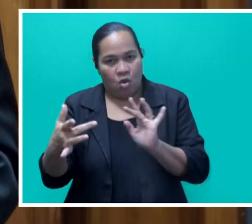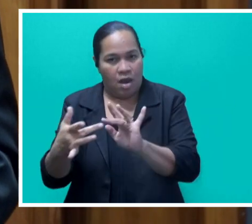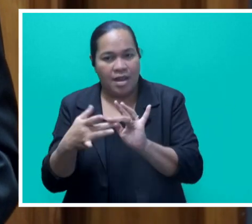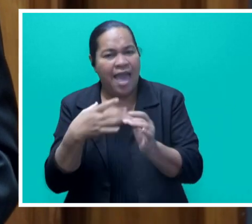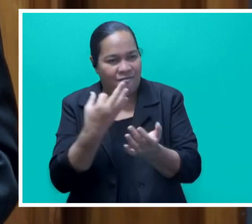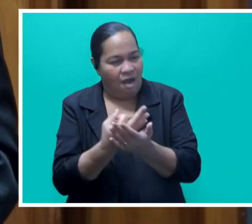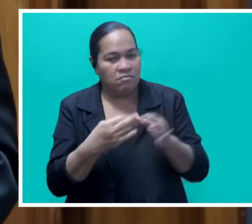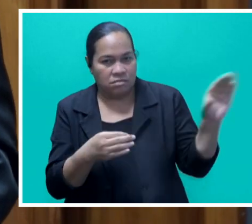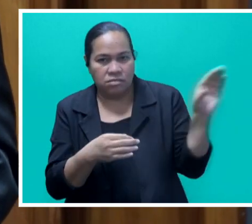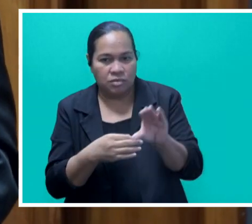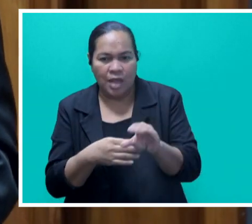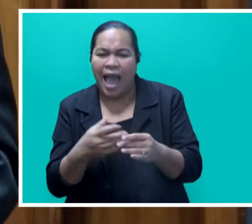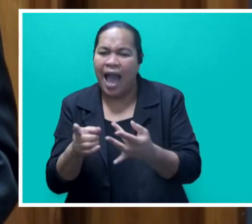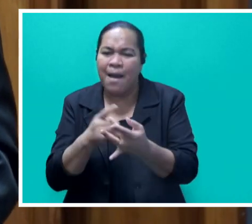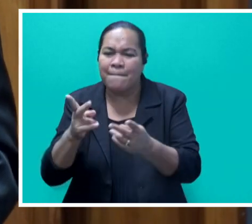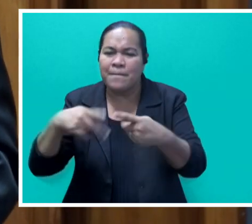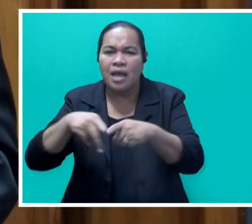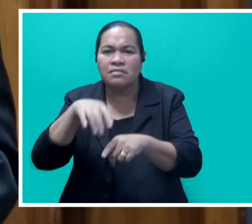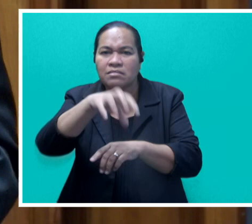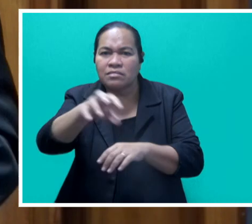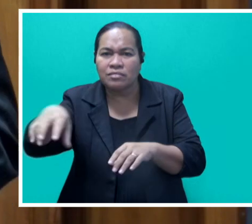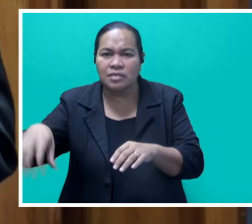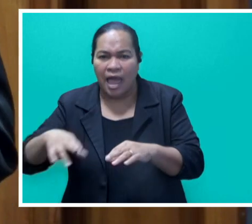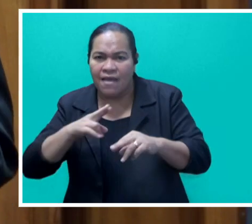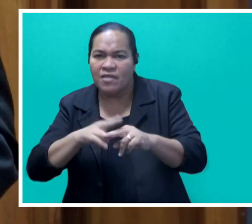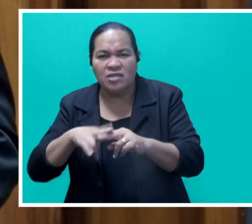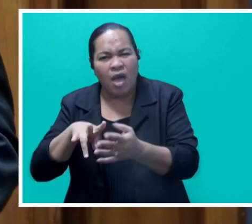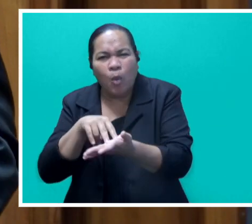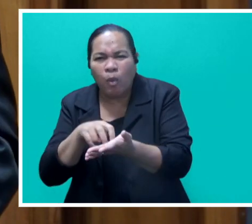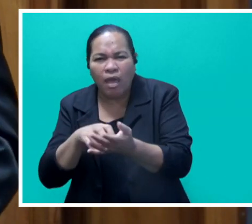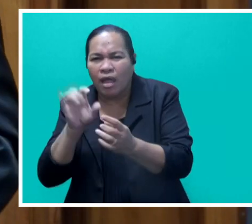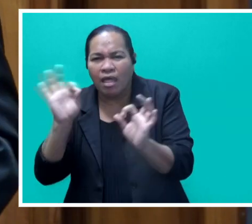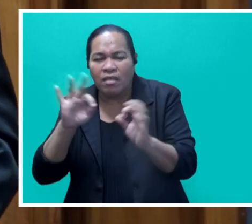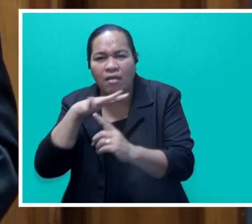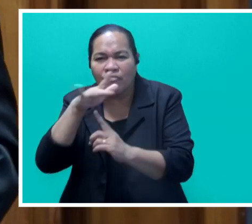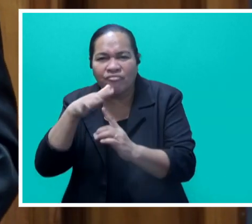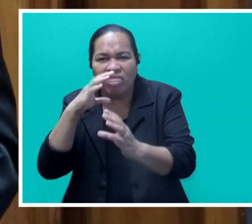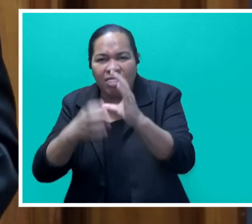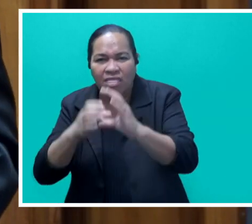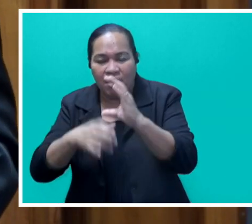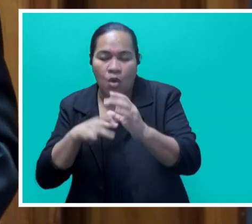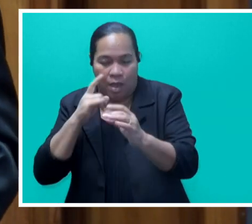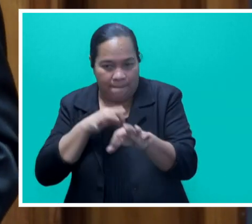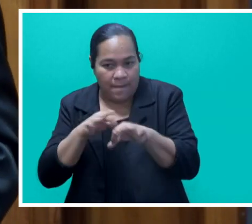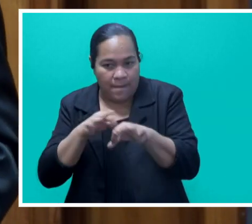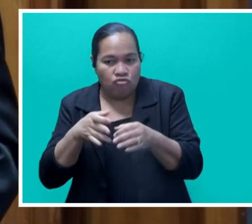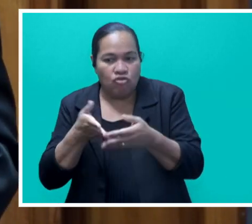are areas in Fiji where signals and access are weak. We plan to address this as well.